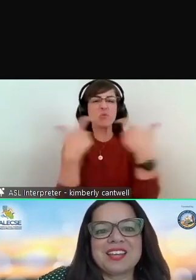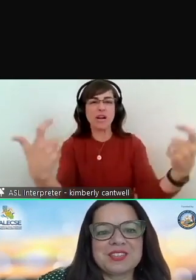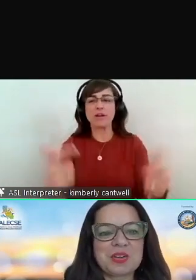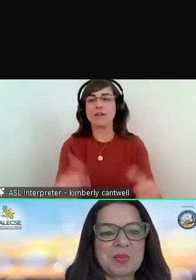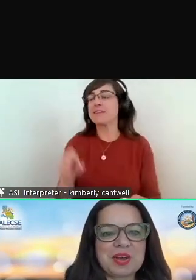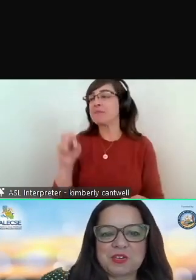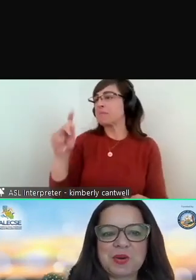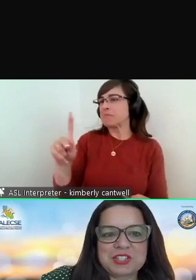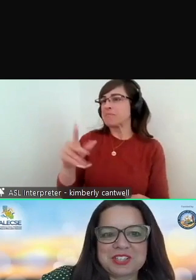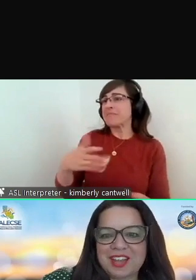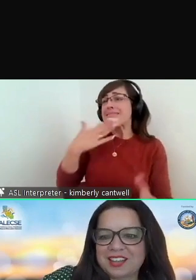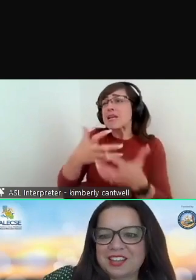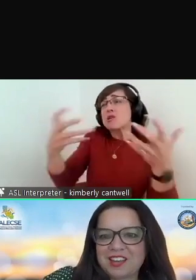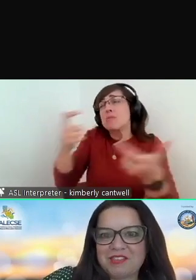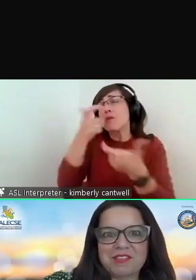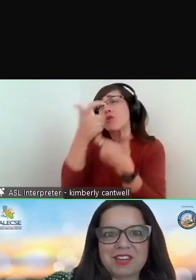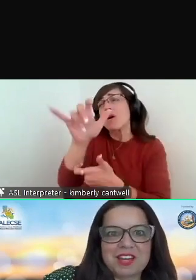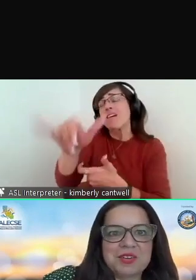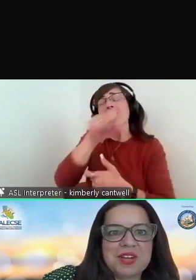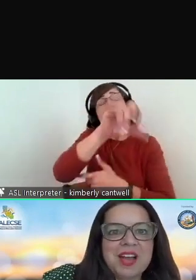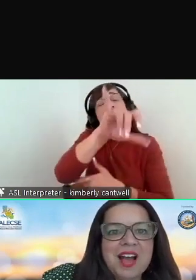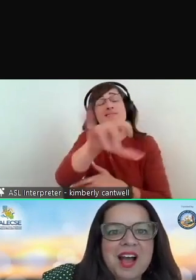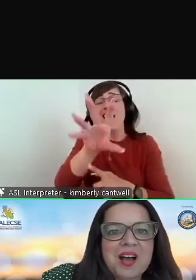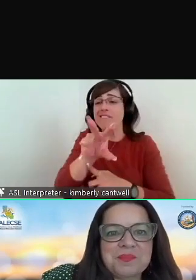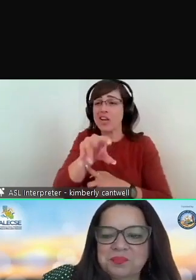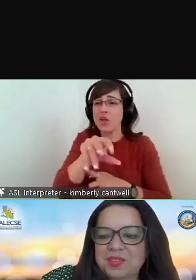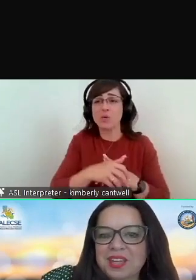Okay, thank you so much for watching that. I love that video.